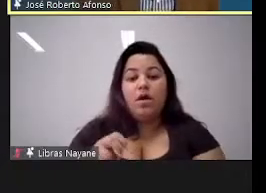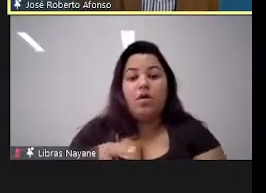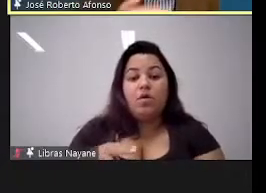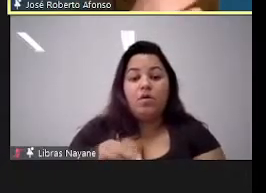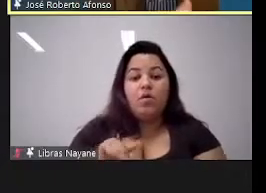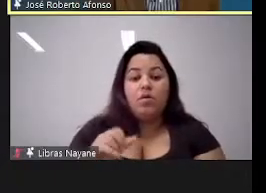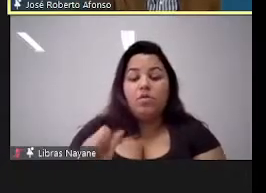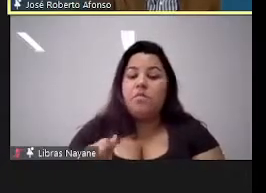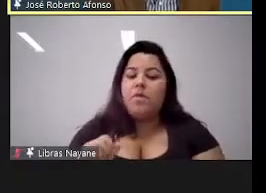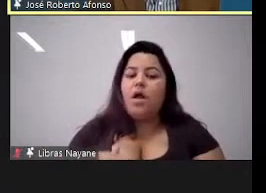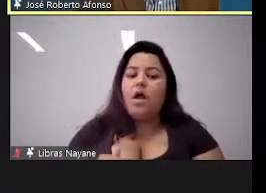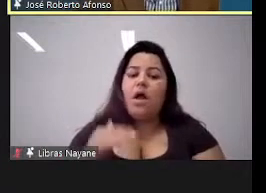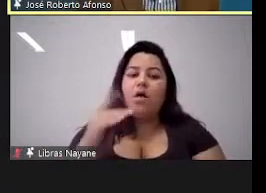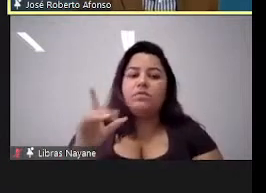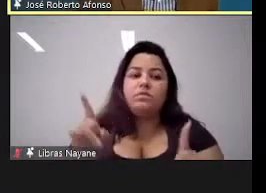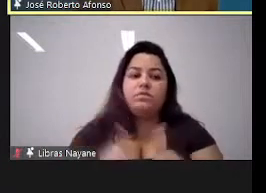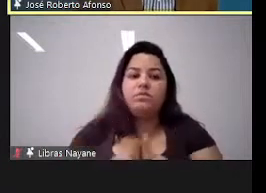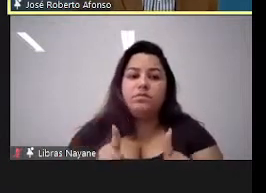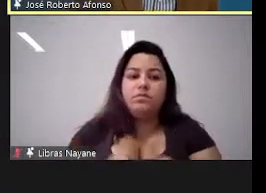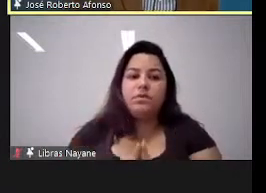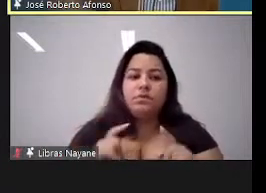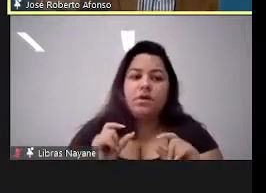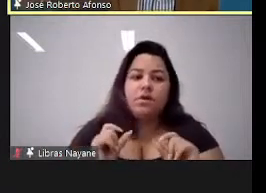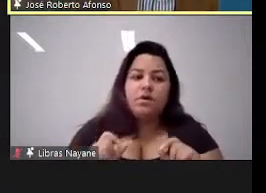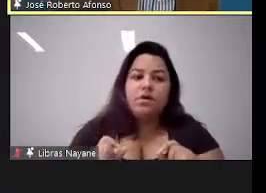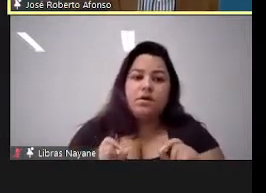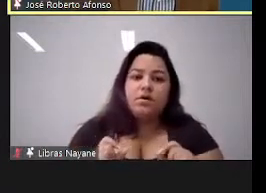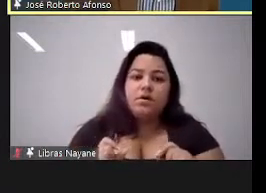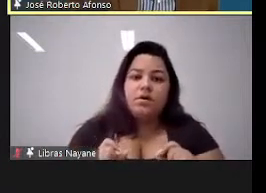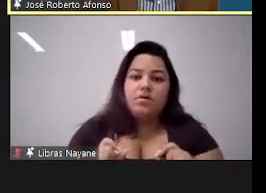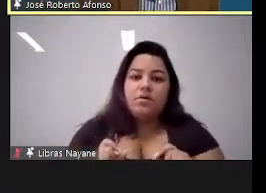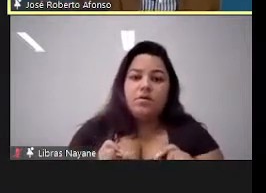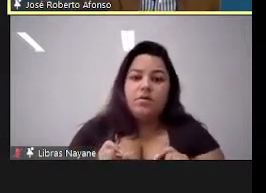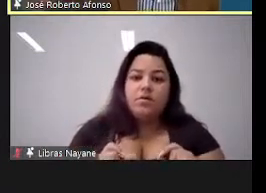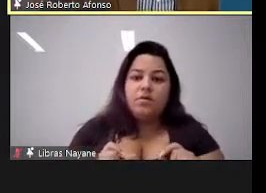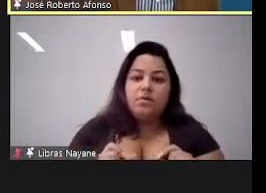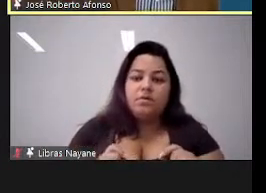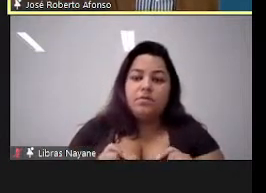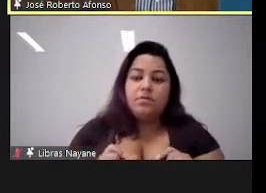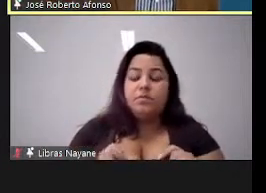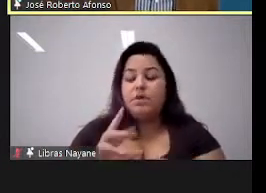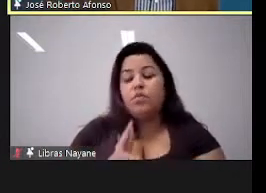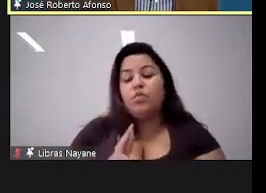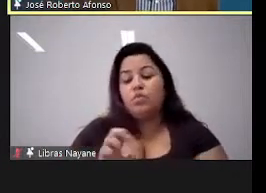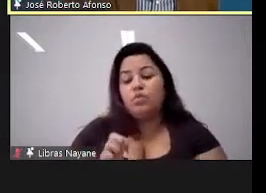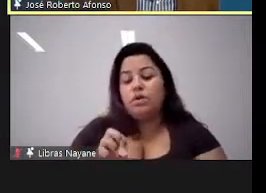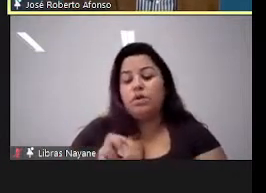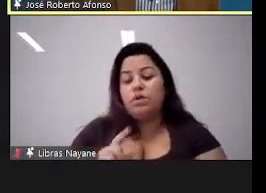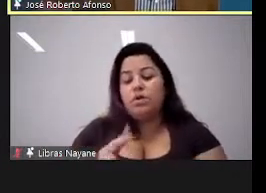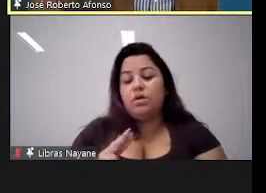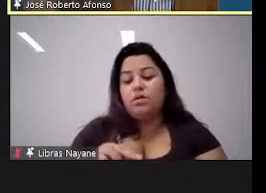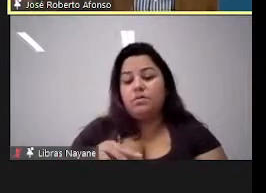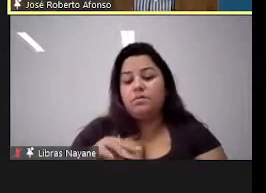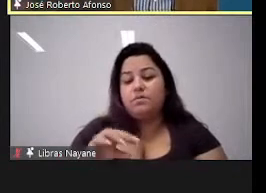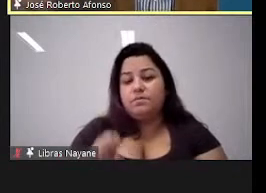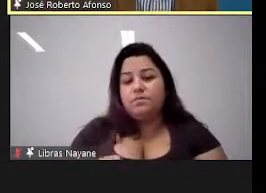Level of formalization is very high, going through the